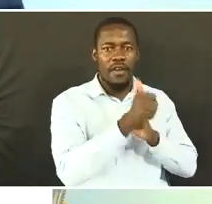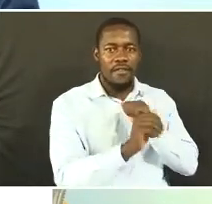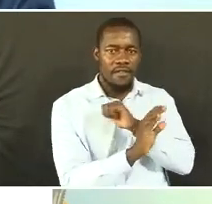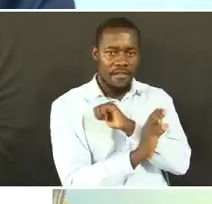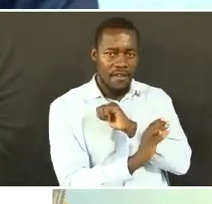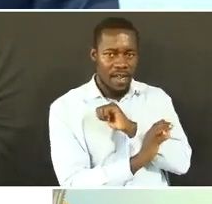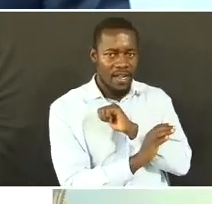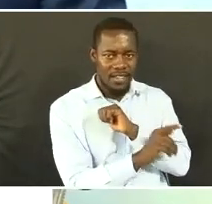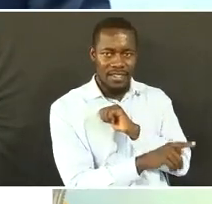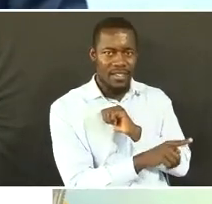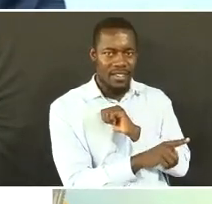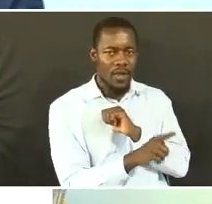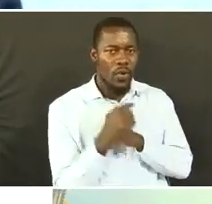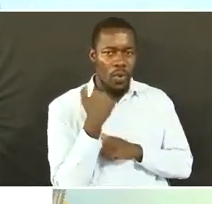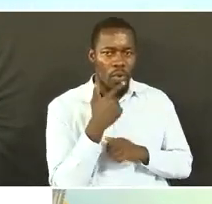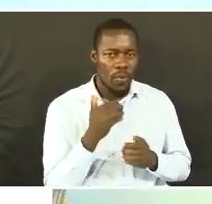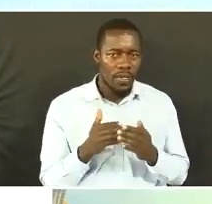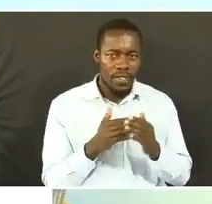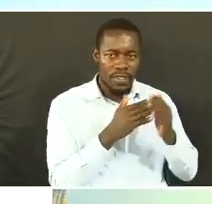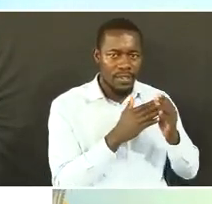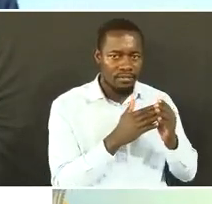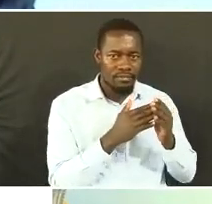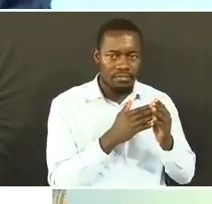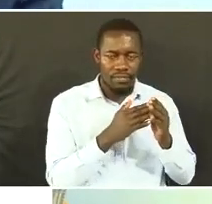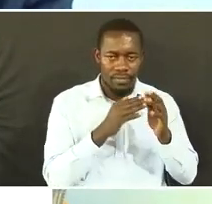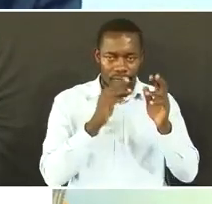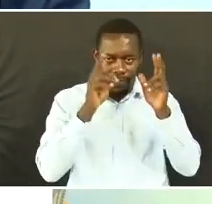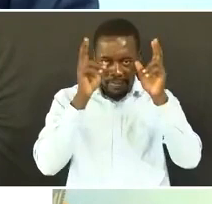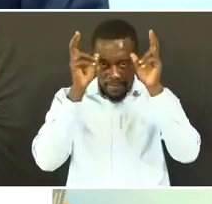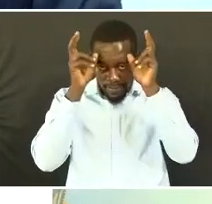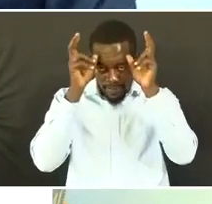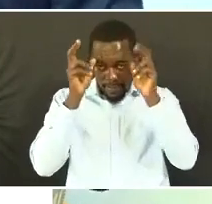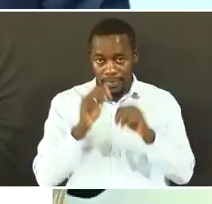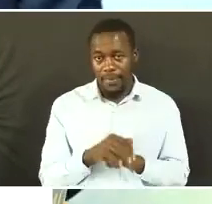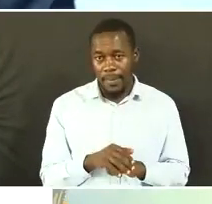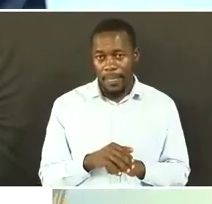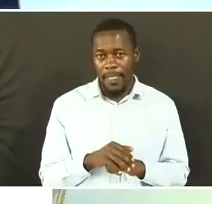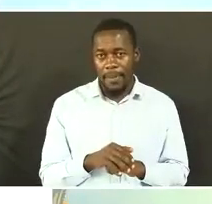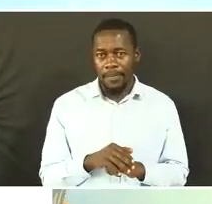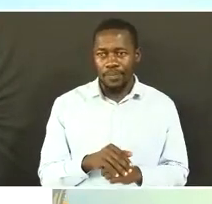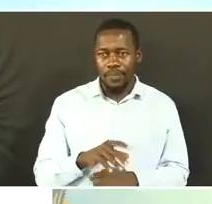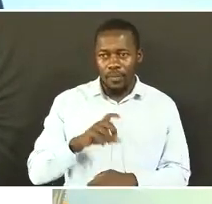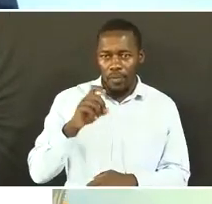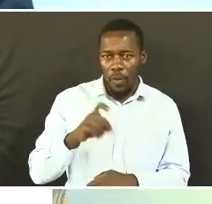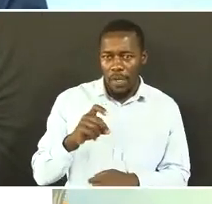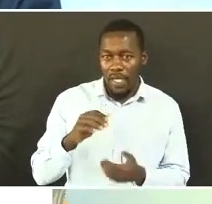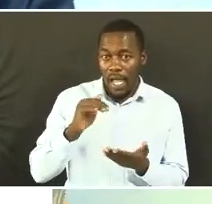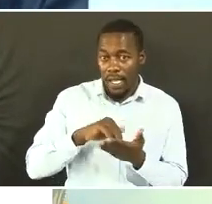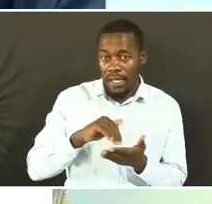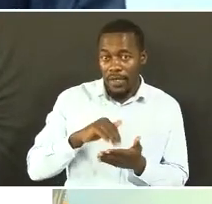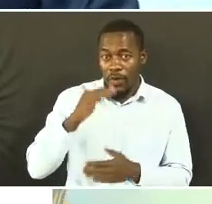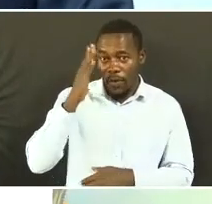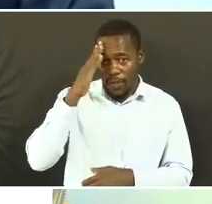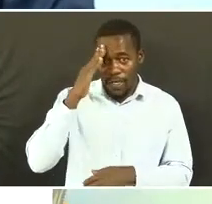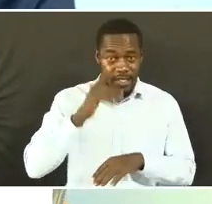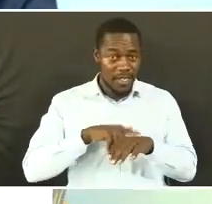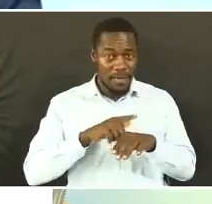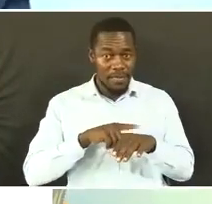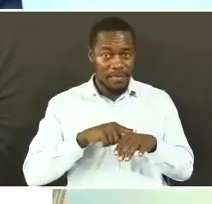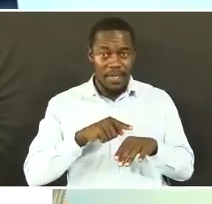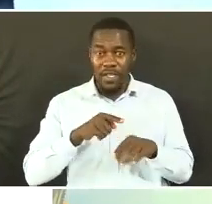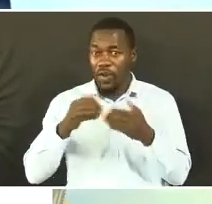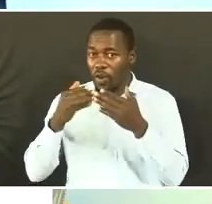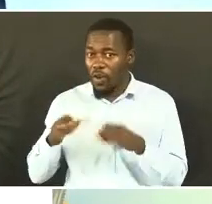of evil overborne him. He plunges himself into the life of partying and girls.